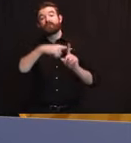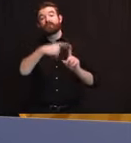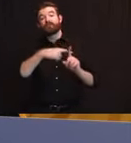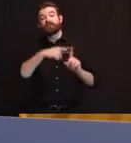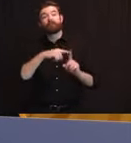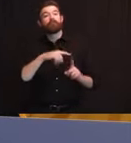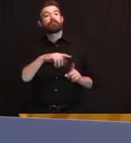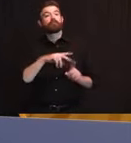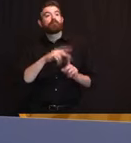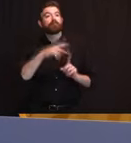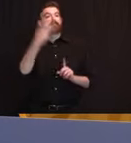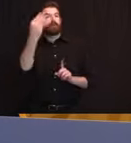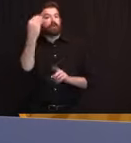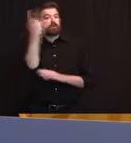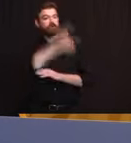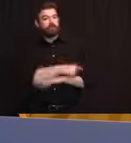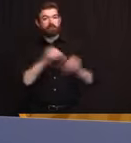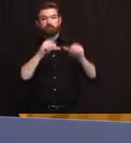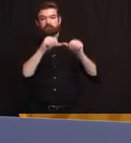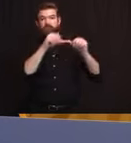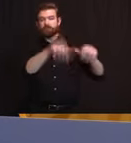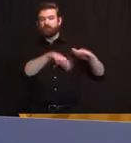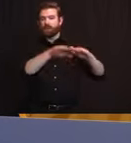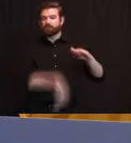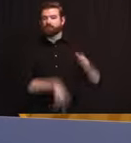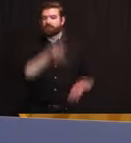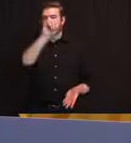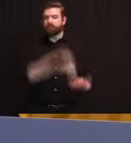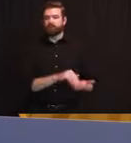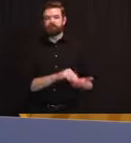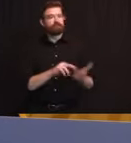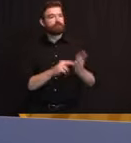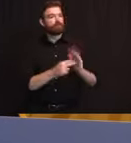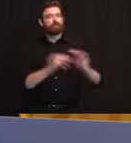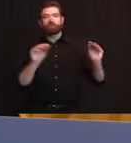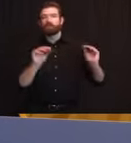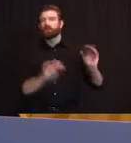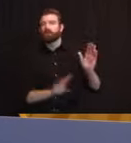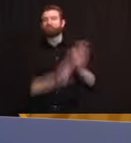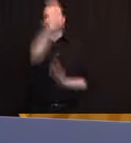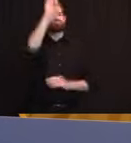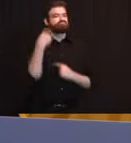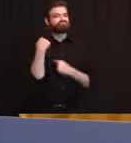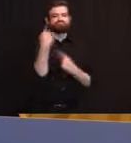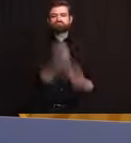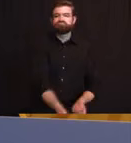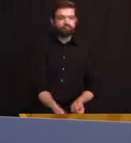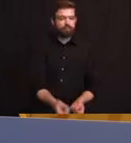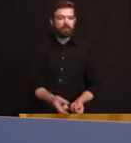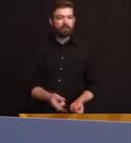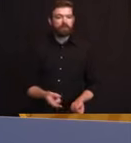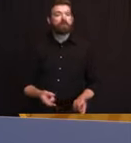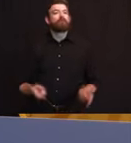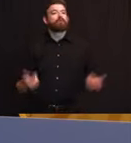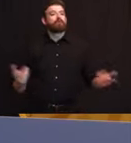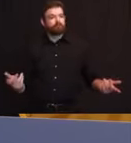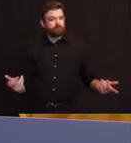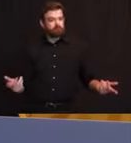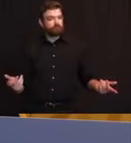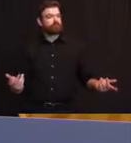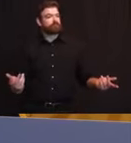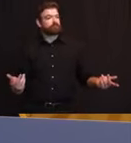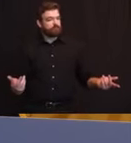that's been going up as far as anything goes. We are out there listening to our local health departments as they go ahead and they